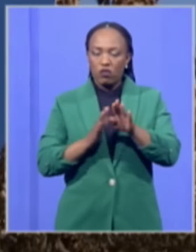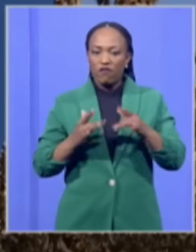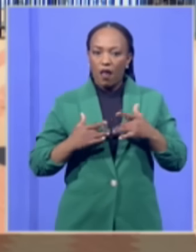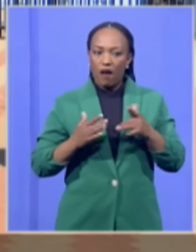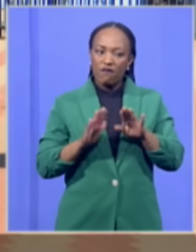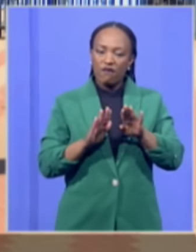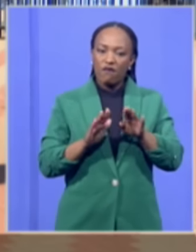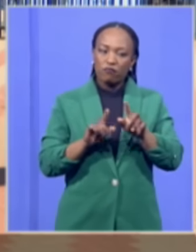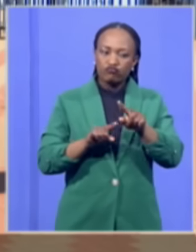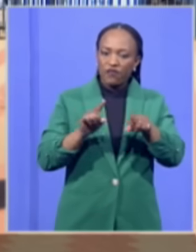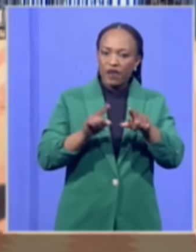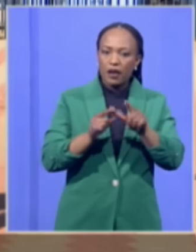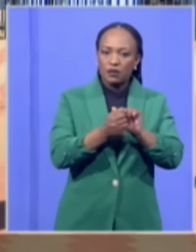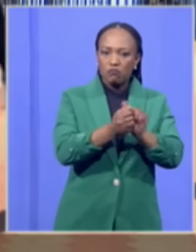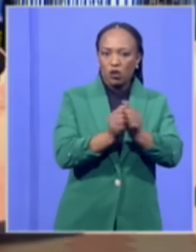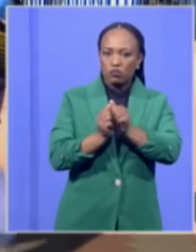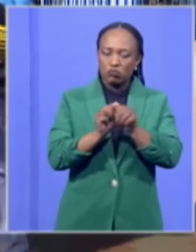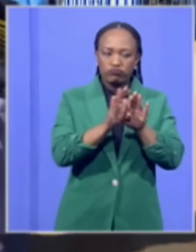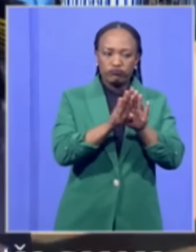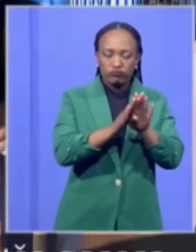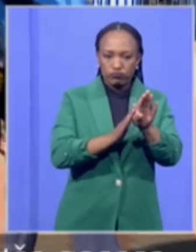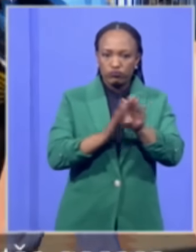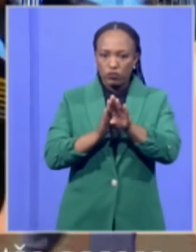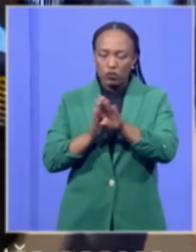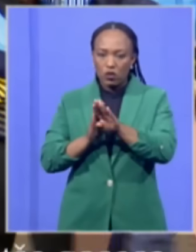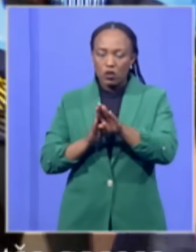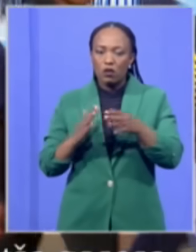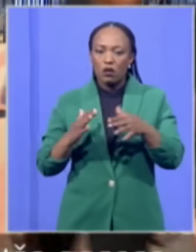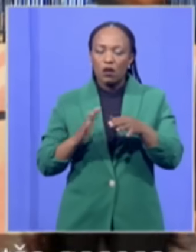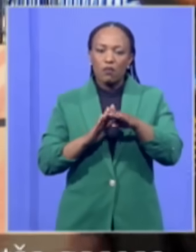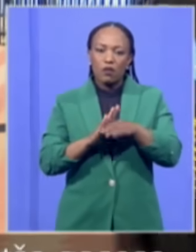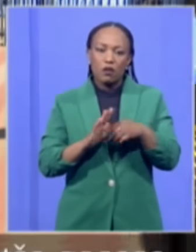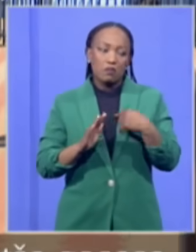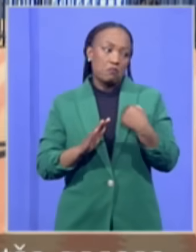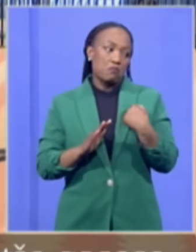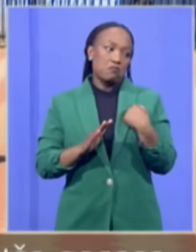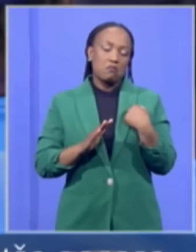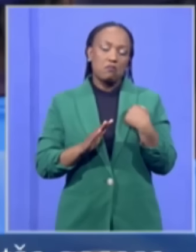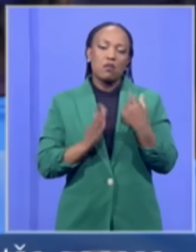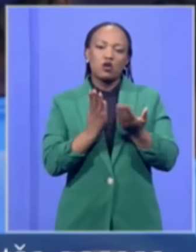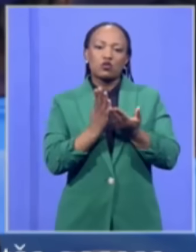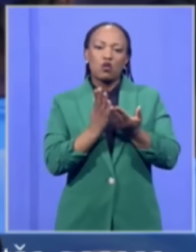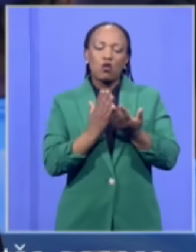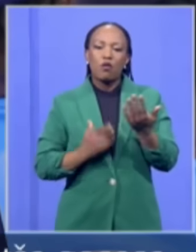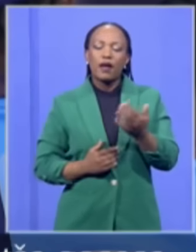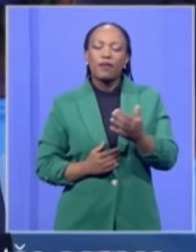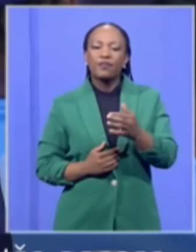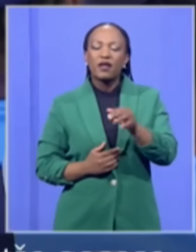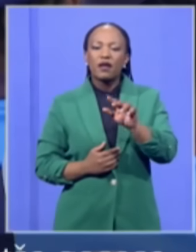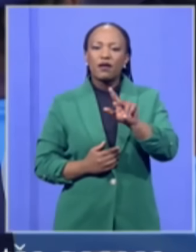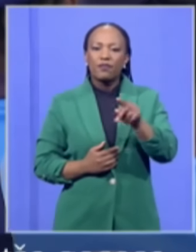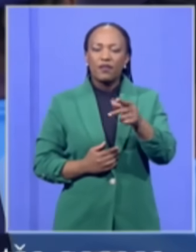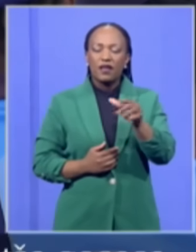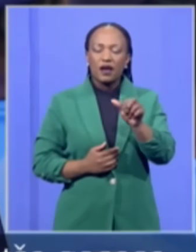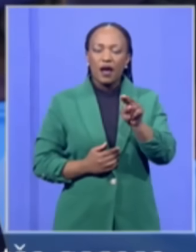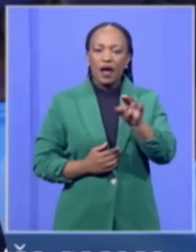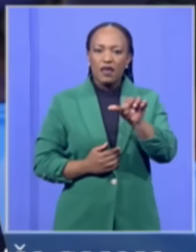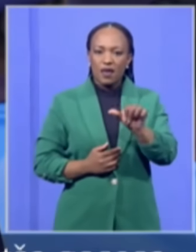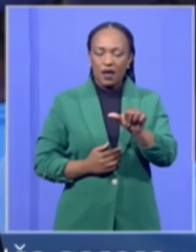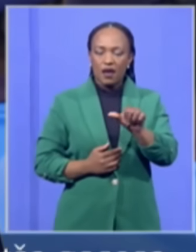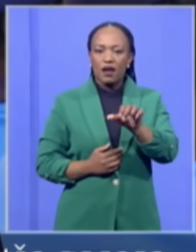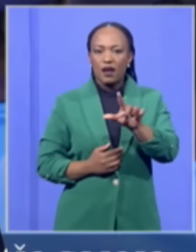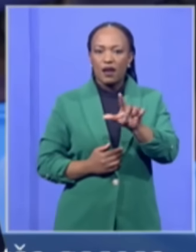tse fapafapaneng. Lenaneo lena le thakgotse mathwasong a selemo se hodimo sekolong sa Kganya Lesedi e leng se seng sa dikolo tse